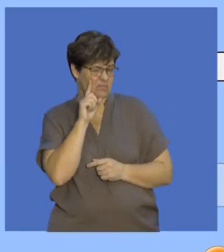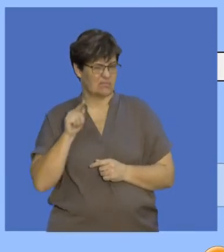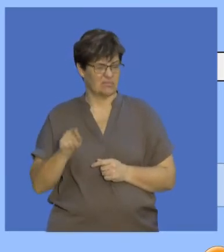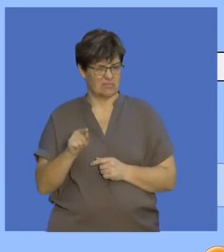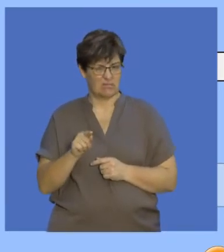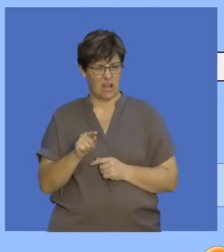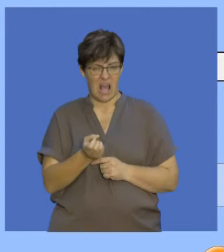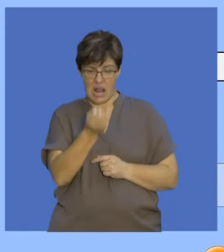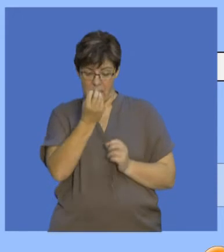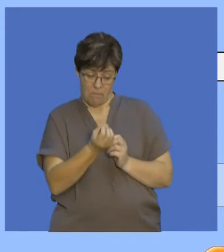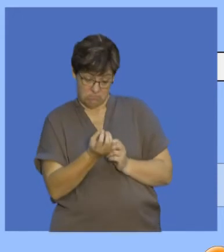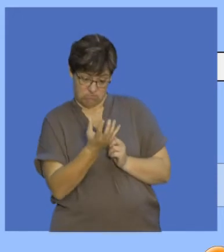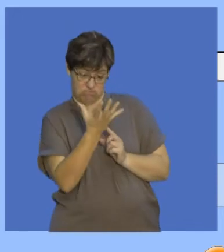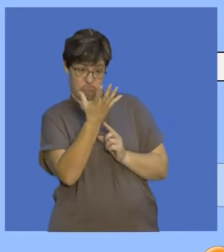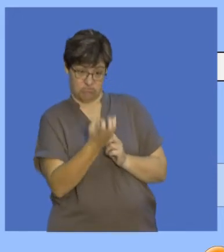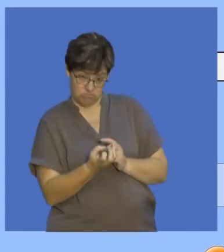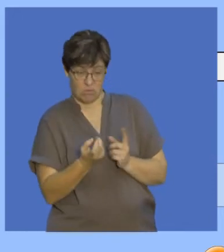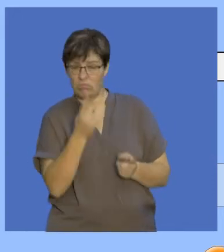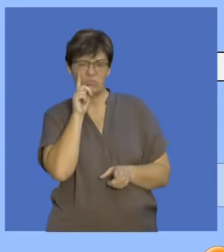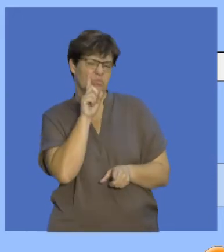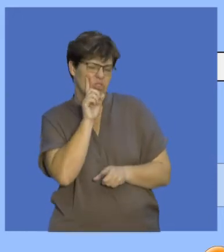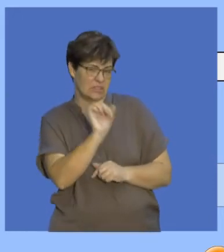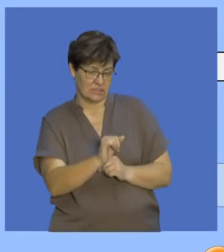the brightness of the light bulb. Okay,